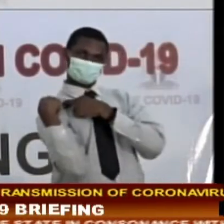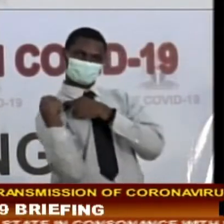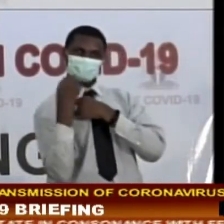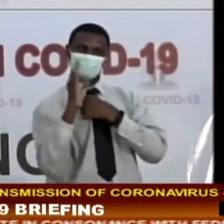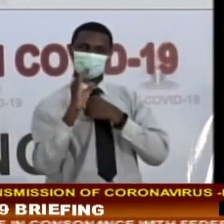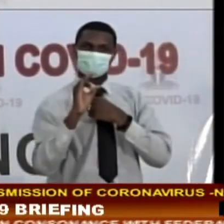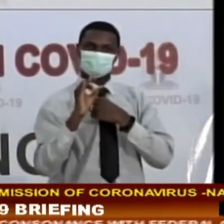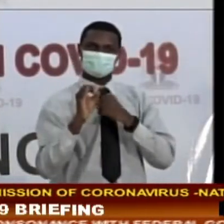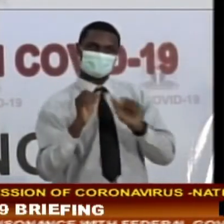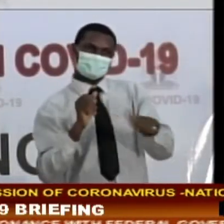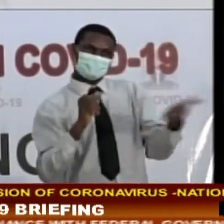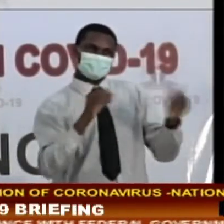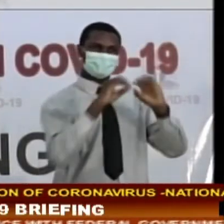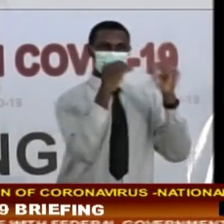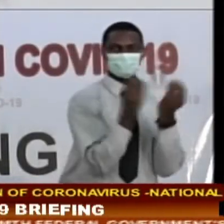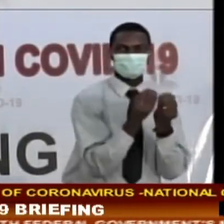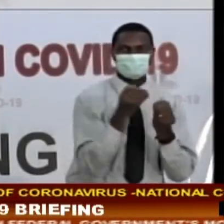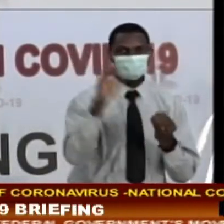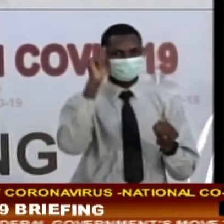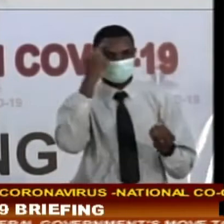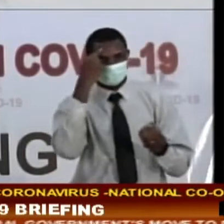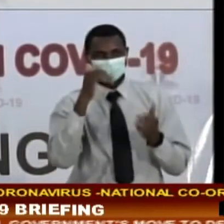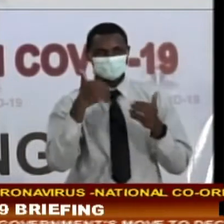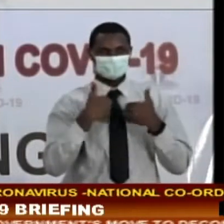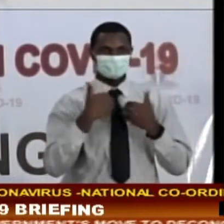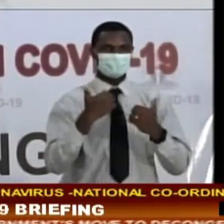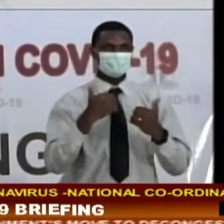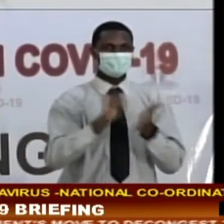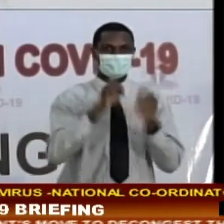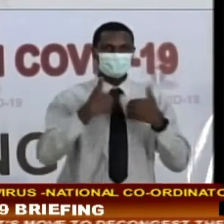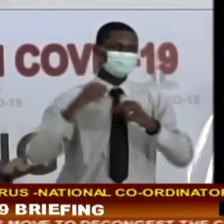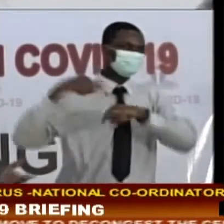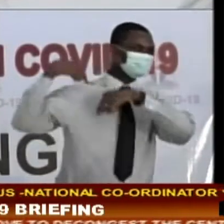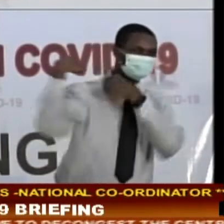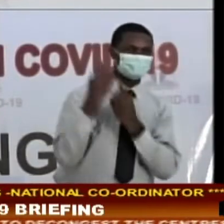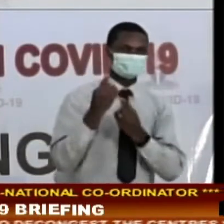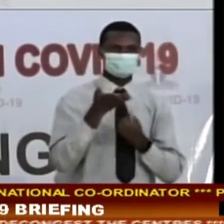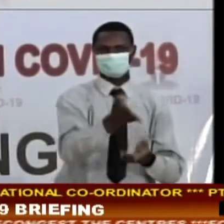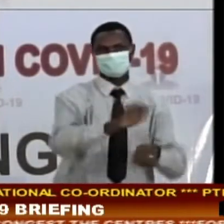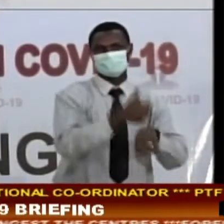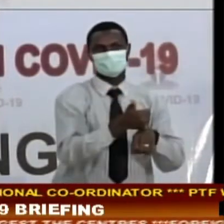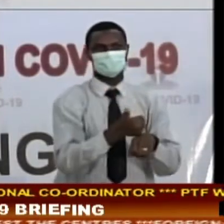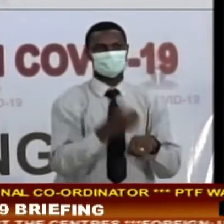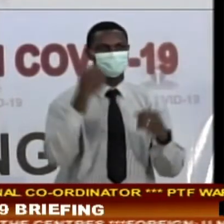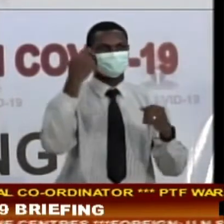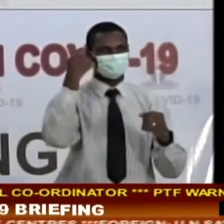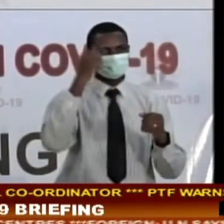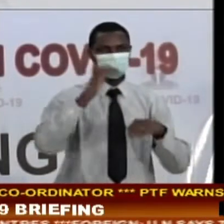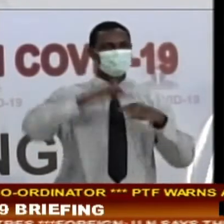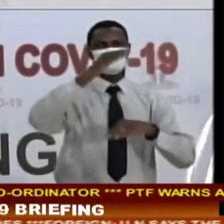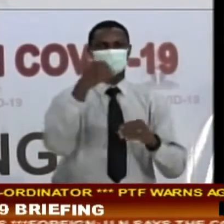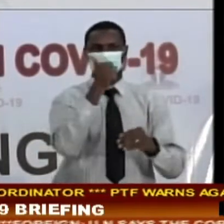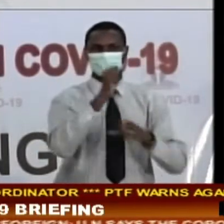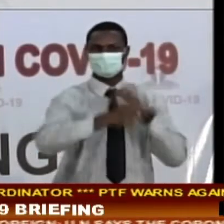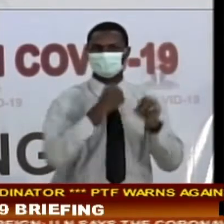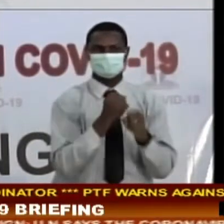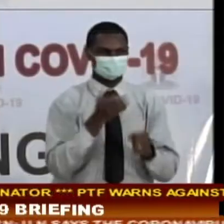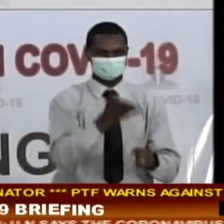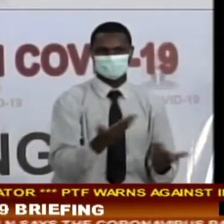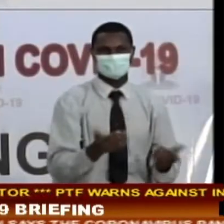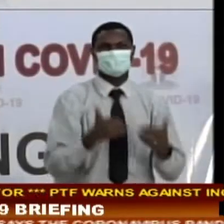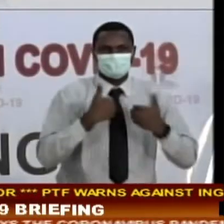government that have existed in the last couple of decades who have the primary